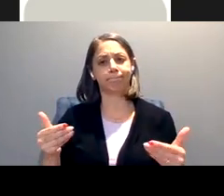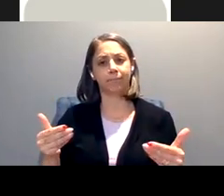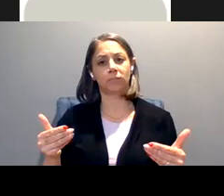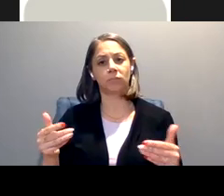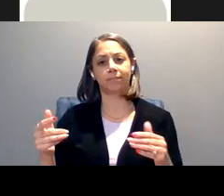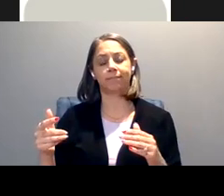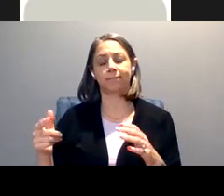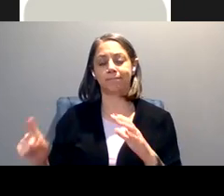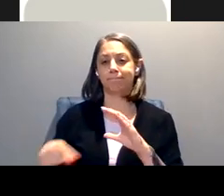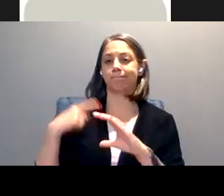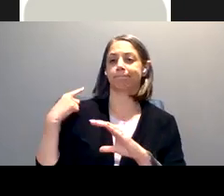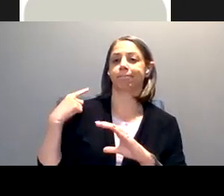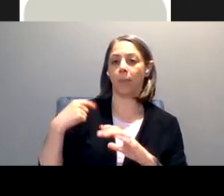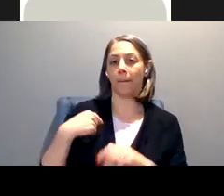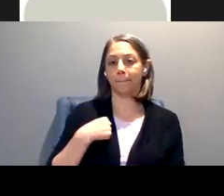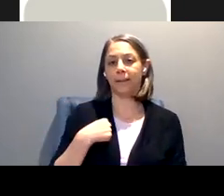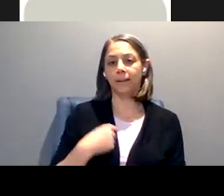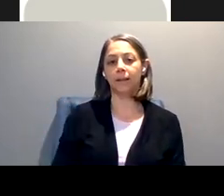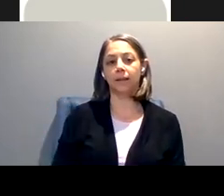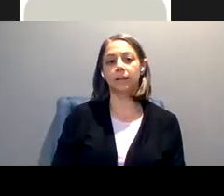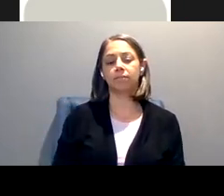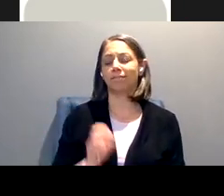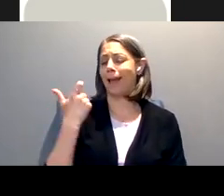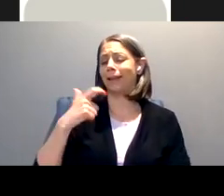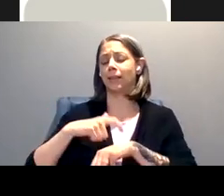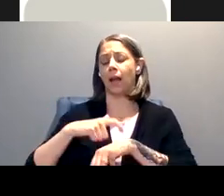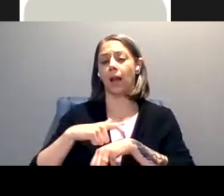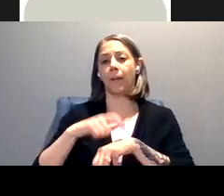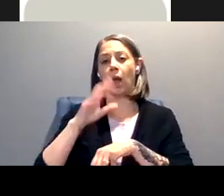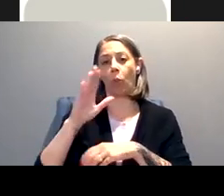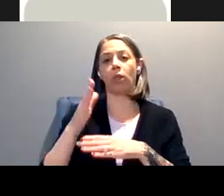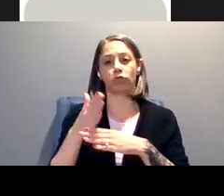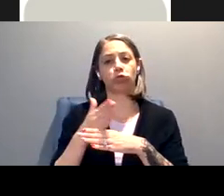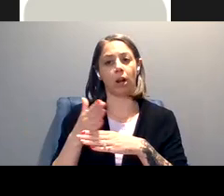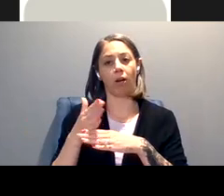me at my email address anytime, which I will share.